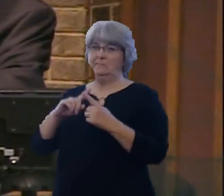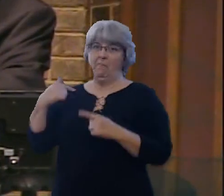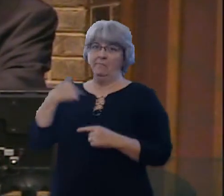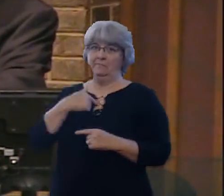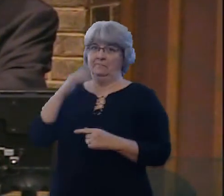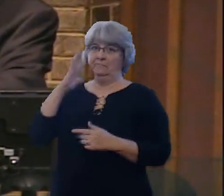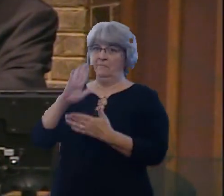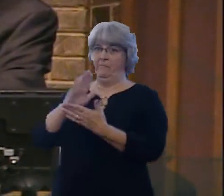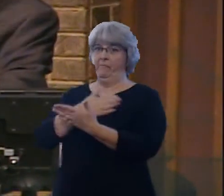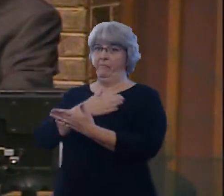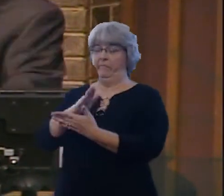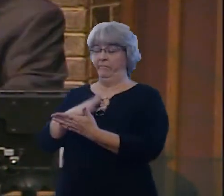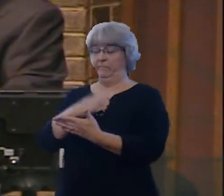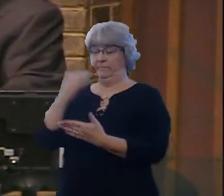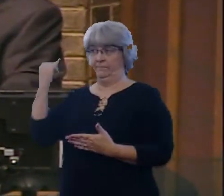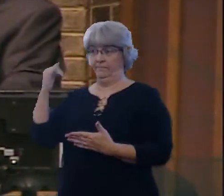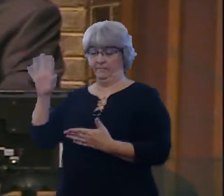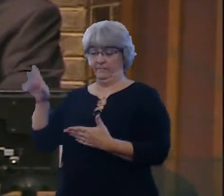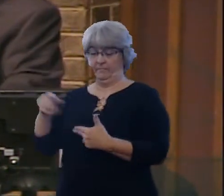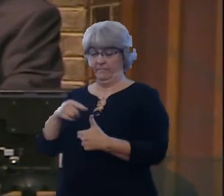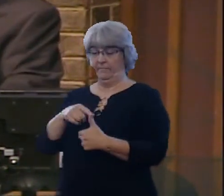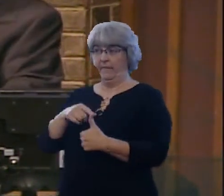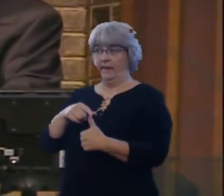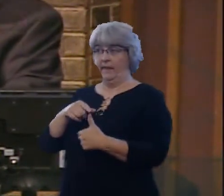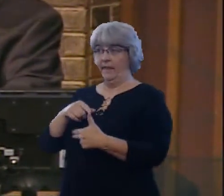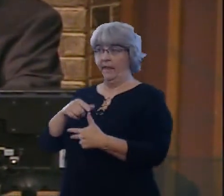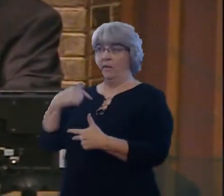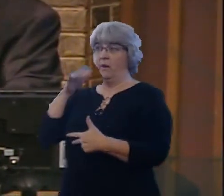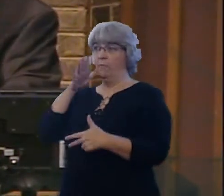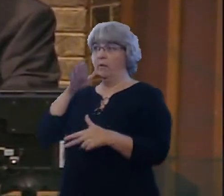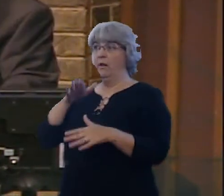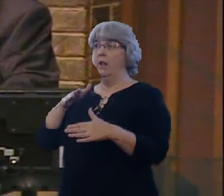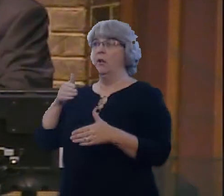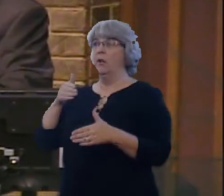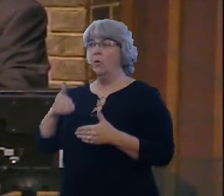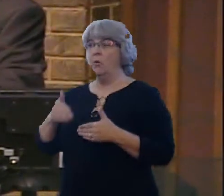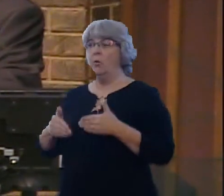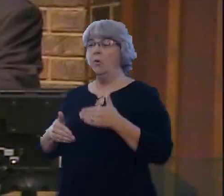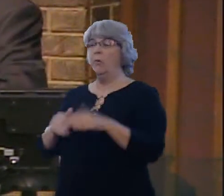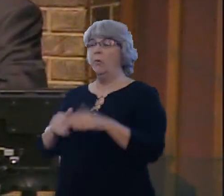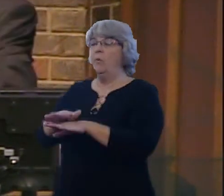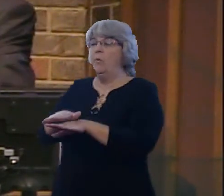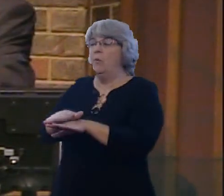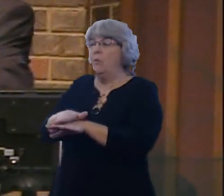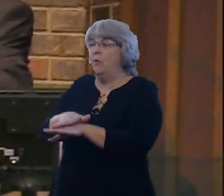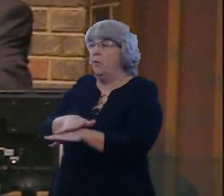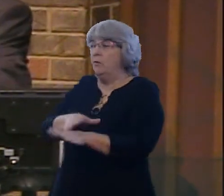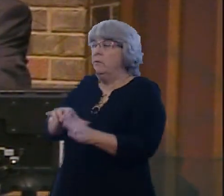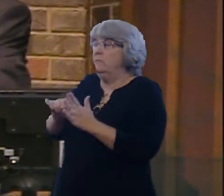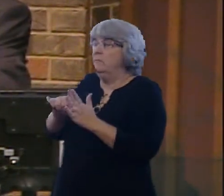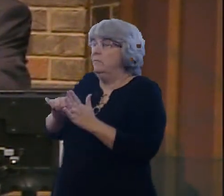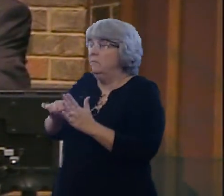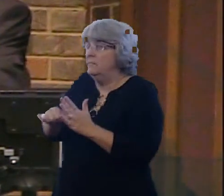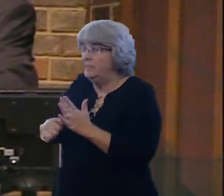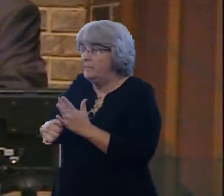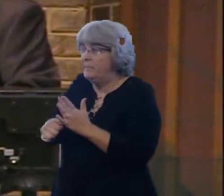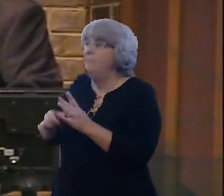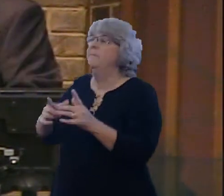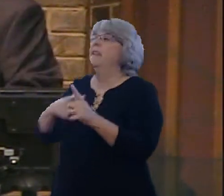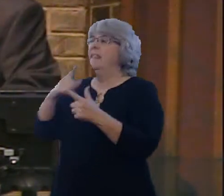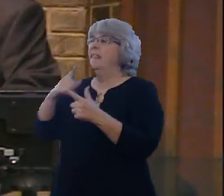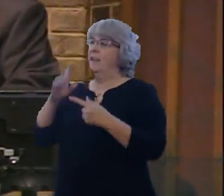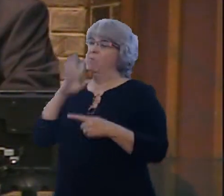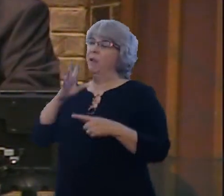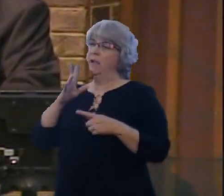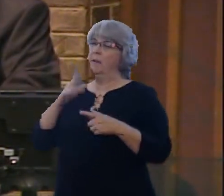on the second measure, I'm going to slow that down each time just for emphasis, and then get back with a regular pace in the